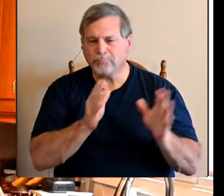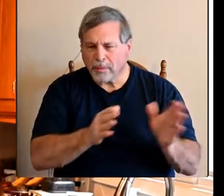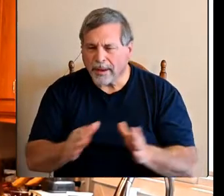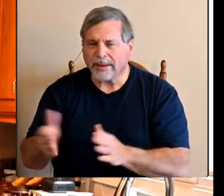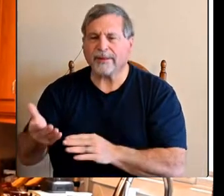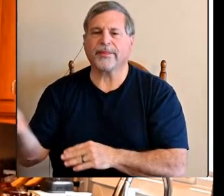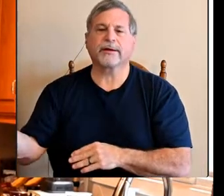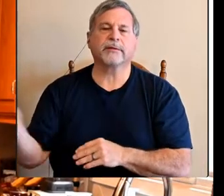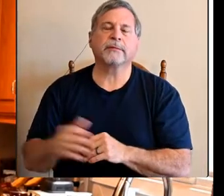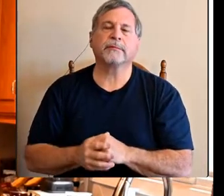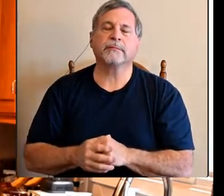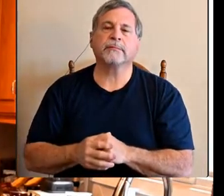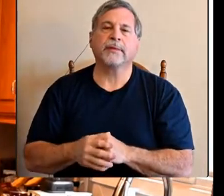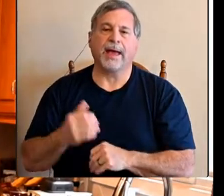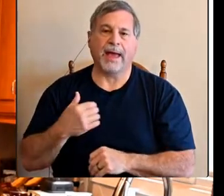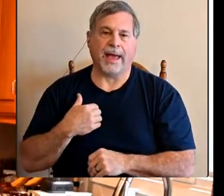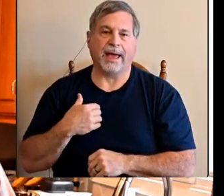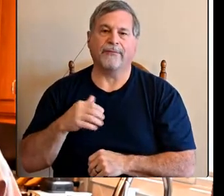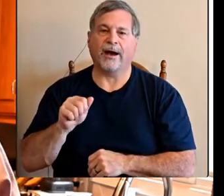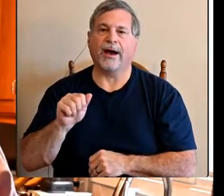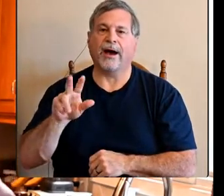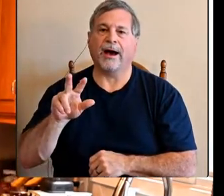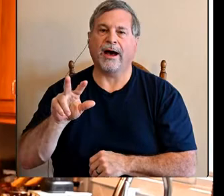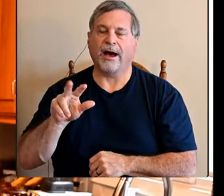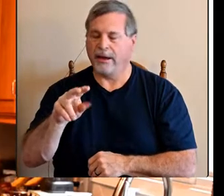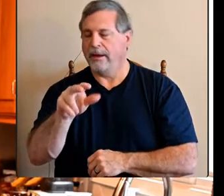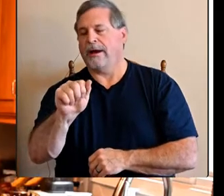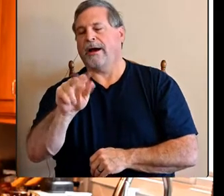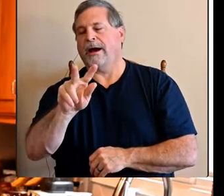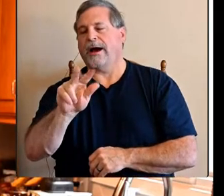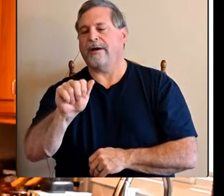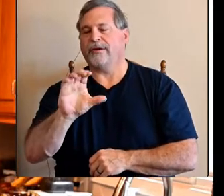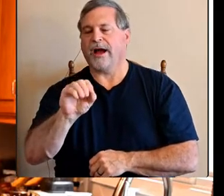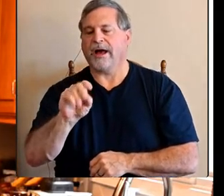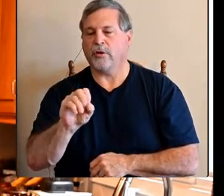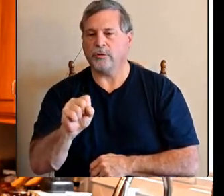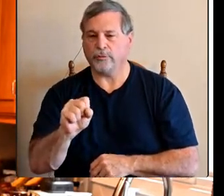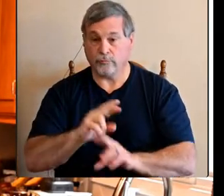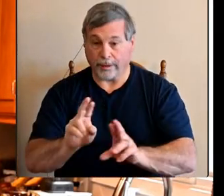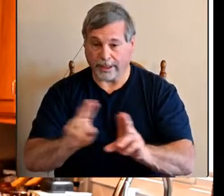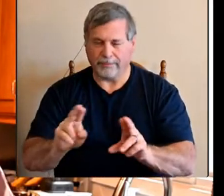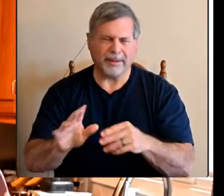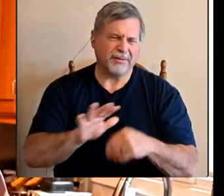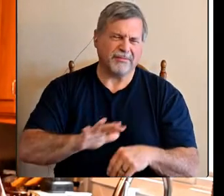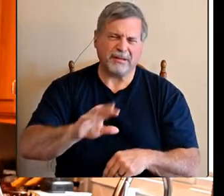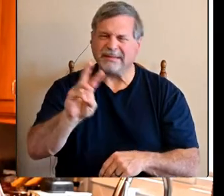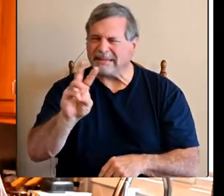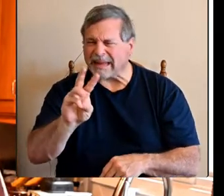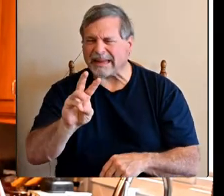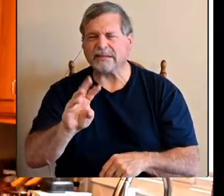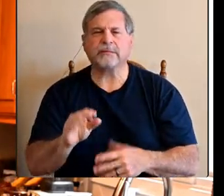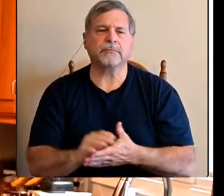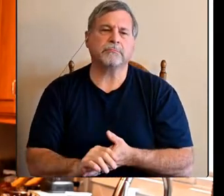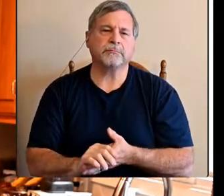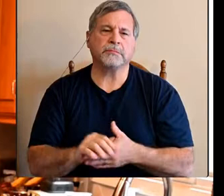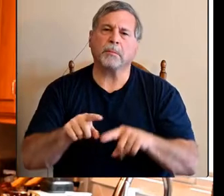we've gotten all of the the avocados pitted and into the bowl here at about six or so just depends on how